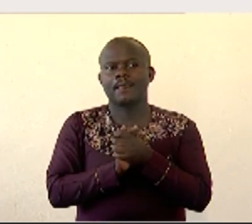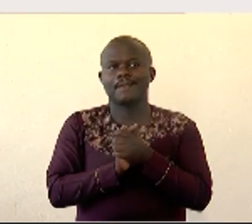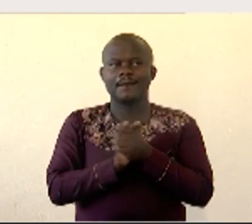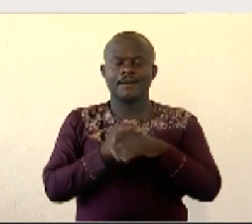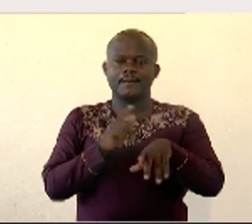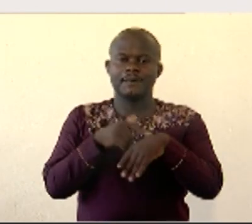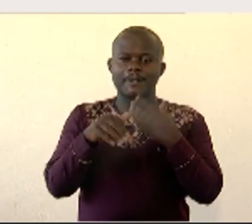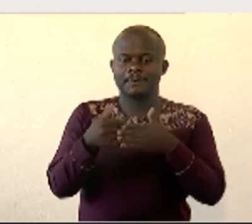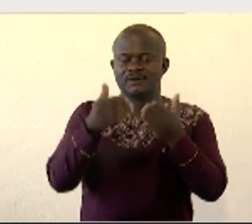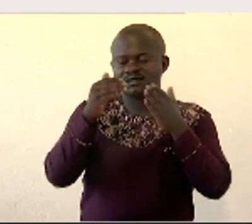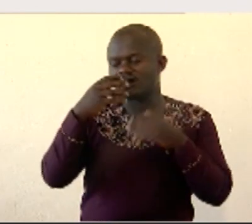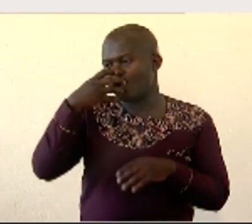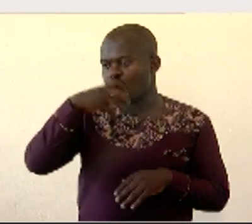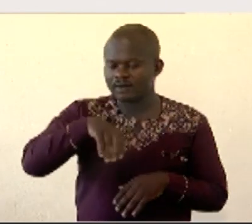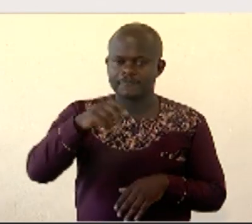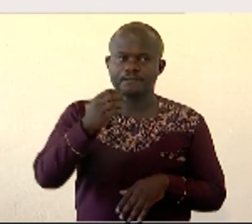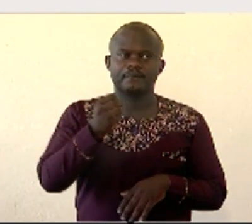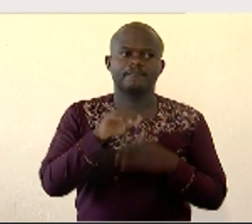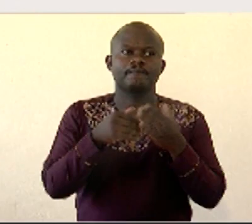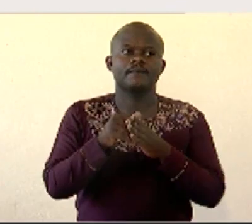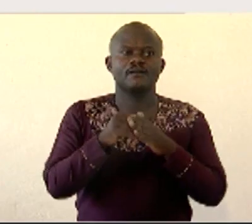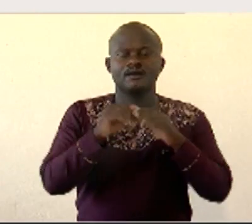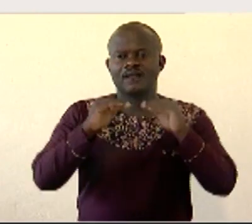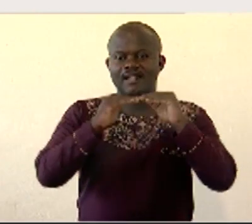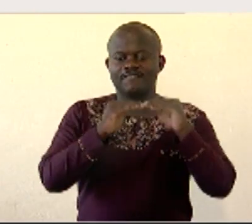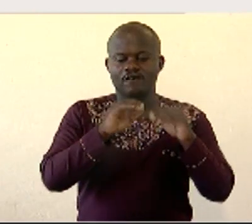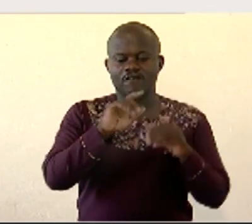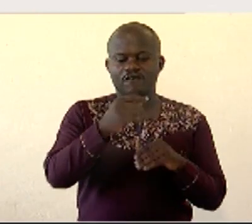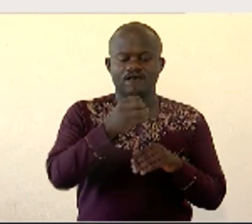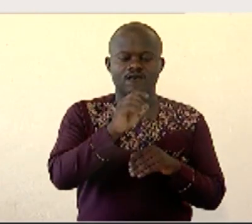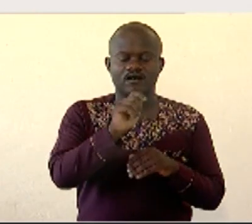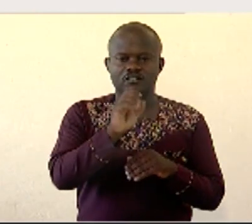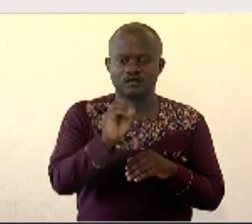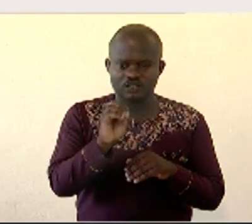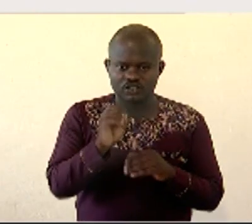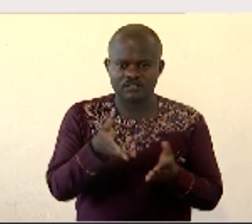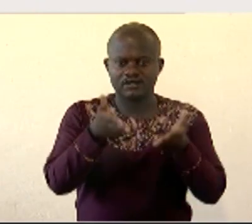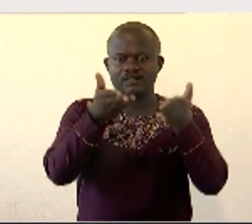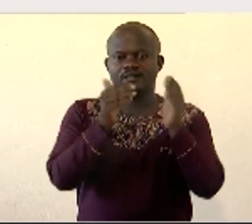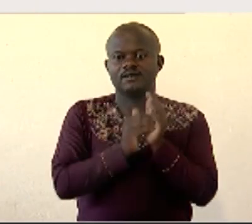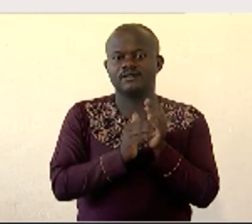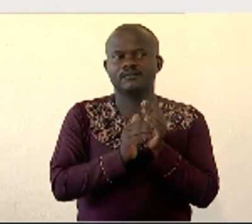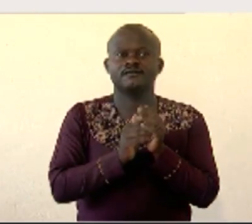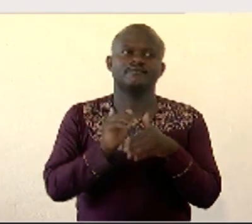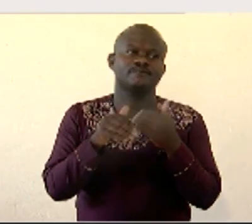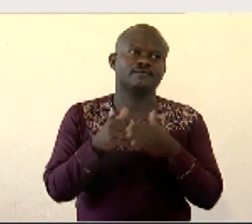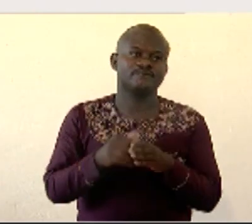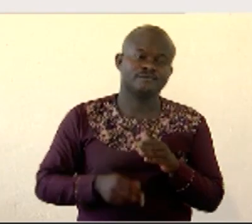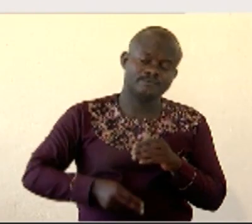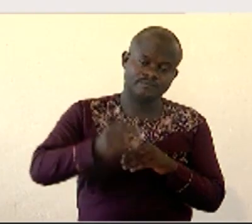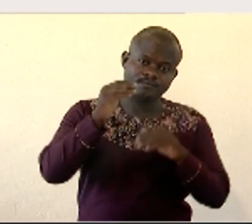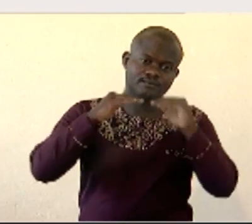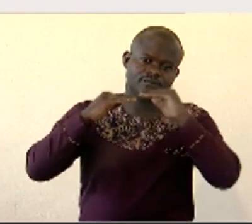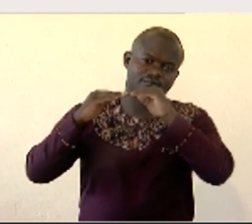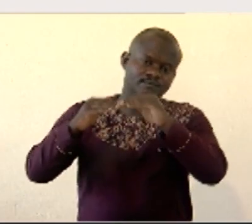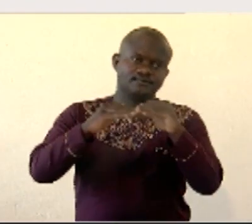Once you increase the temperature, also the rate of photosynthesis increases. But the rate of photosynthesis is the highest at